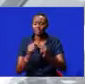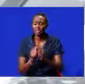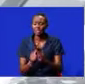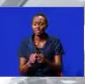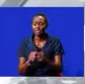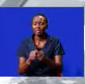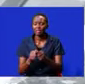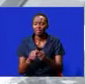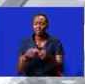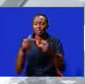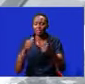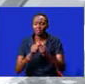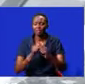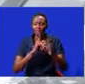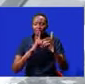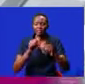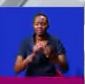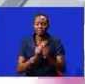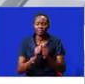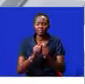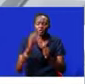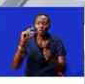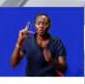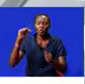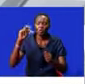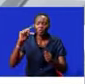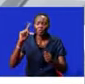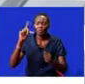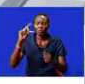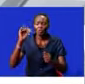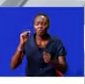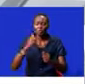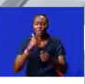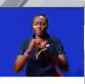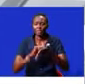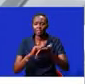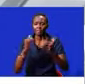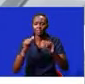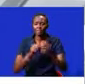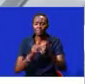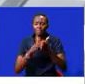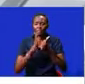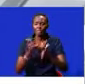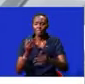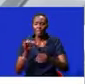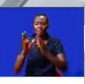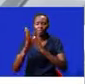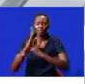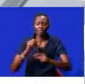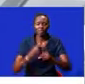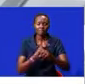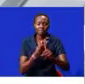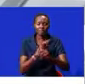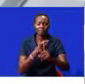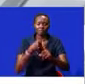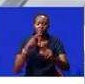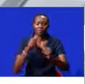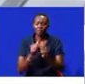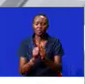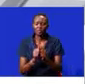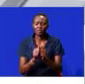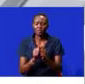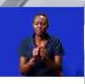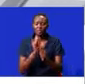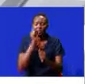twak mare General Francis Ogola. Oluwo ni owinjore jotelo goeko mago mag Arita Kwee mopogore opogore mawuok e pinje goeko mag Afrika